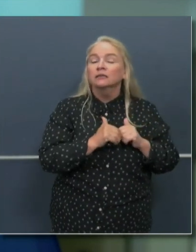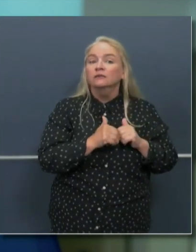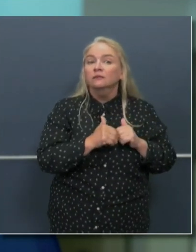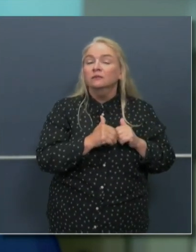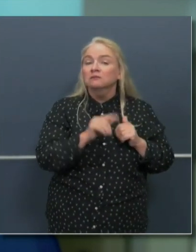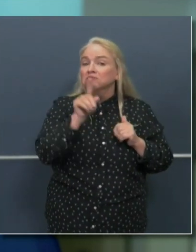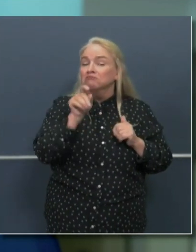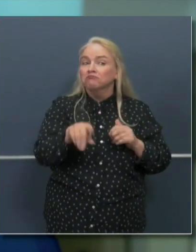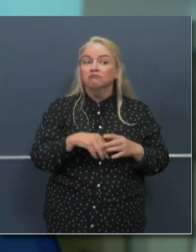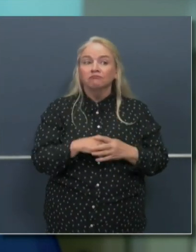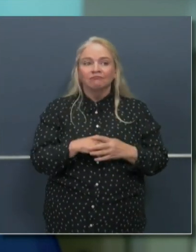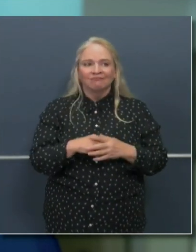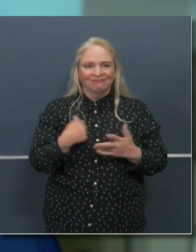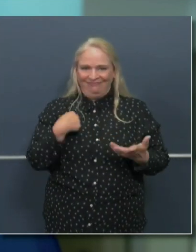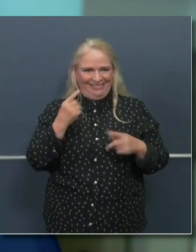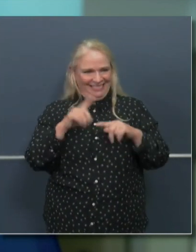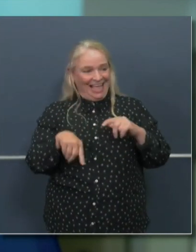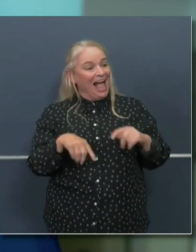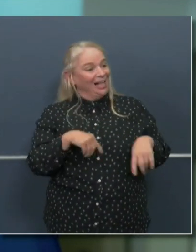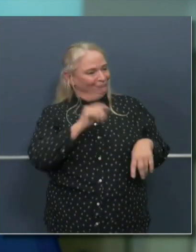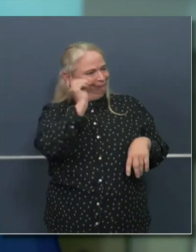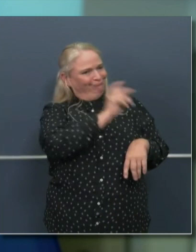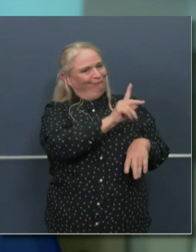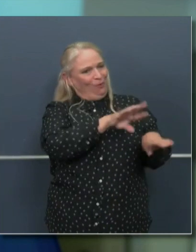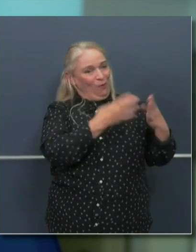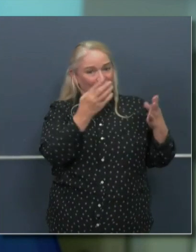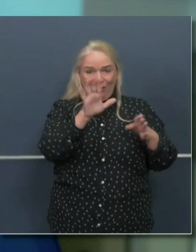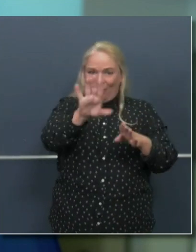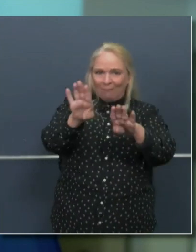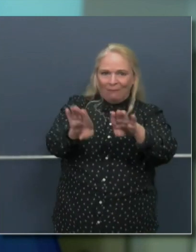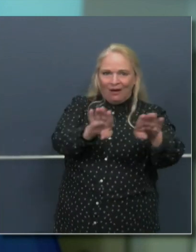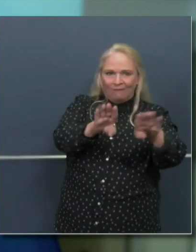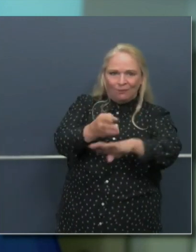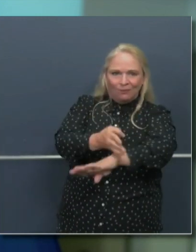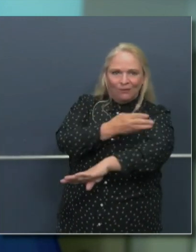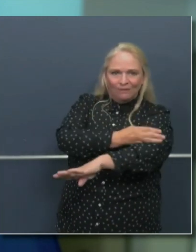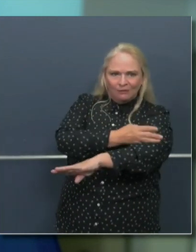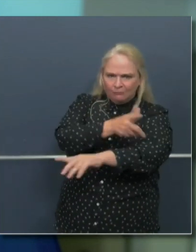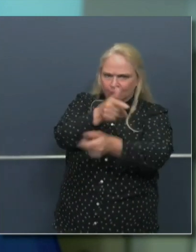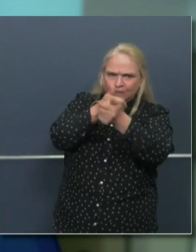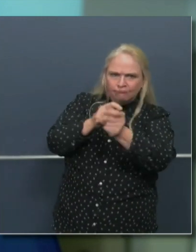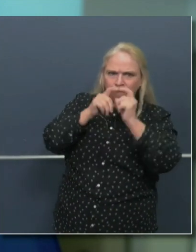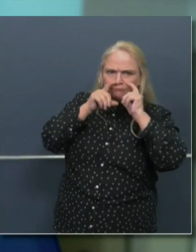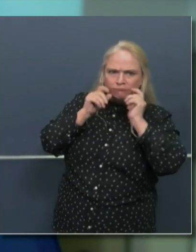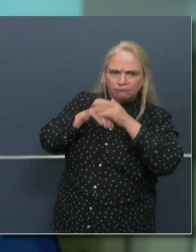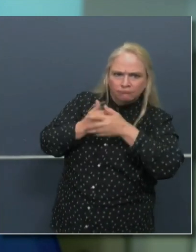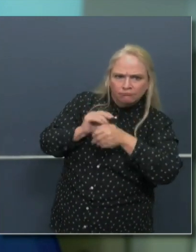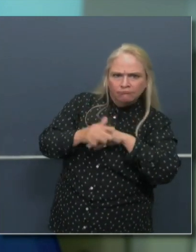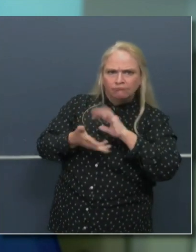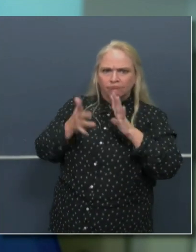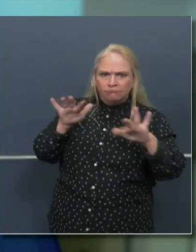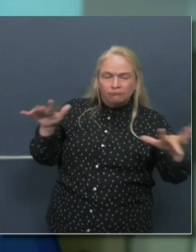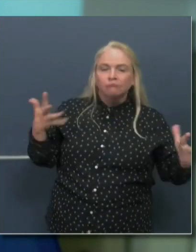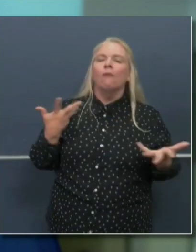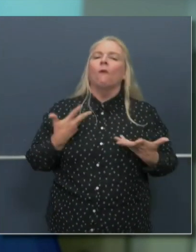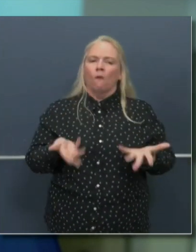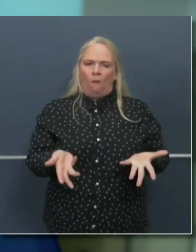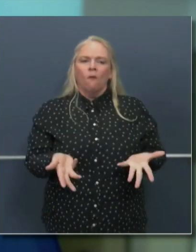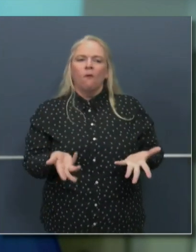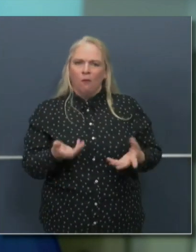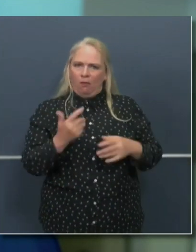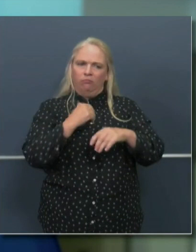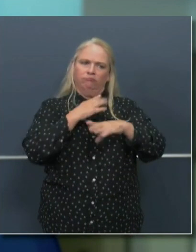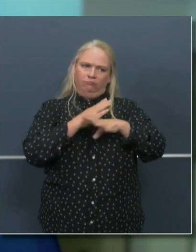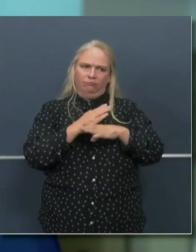on our behavior, on what we do over the course of the next few weeks to mitigate growth and spread and transmission of this disease. Data